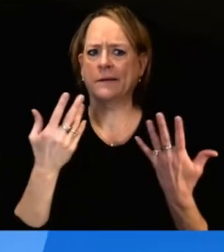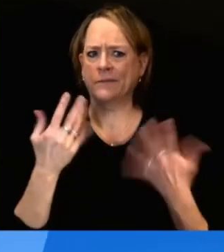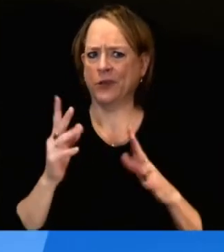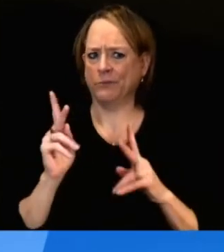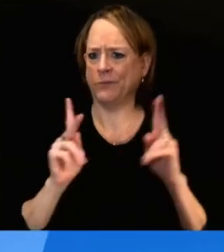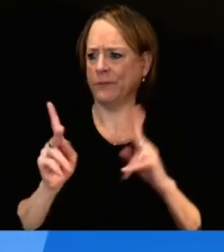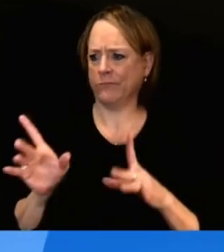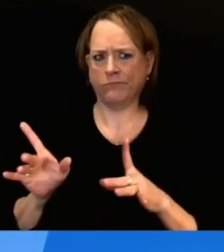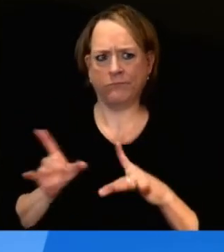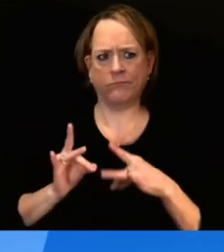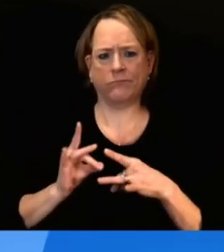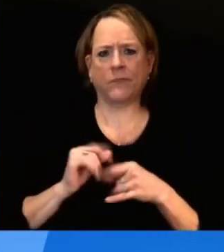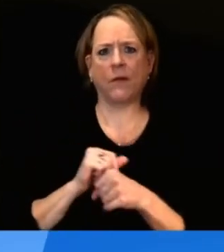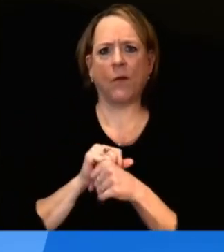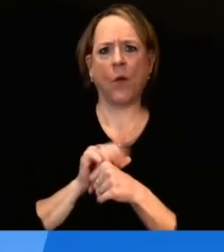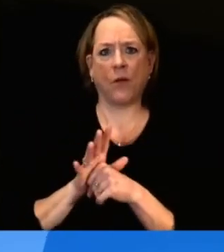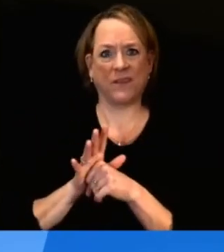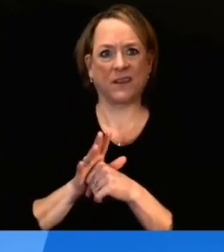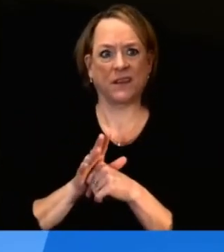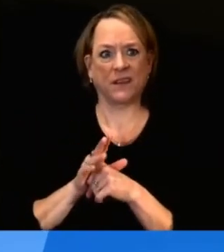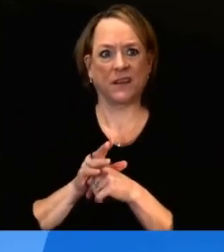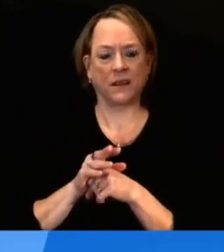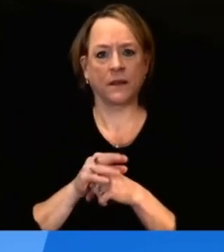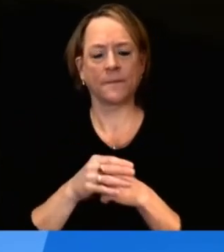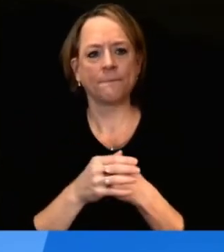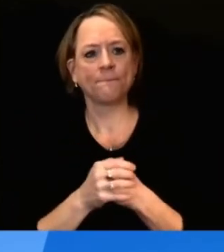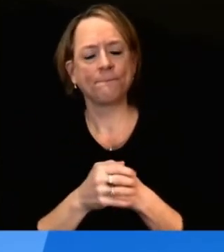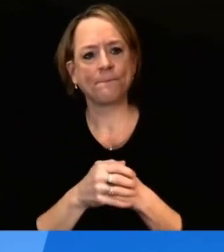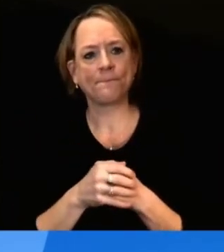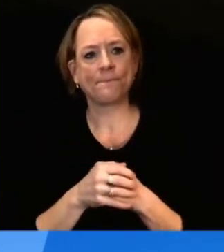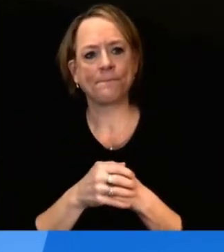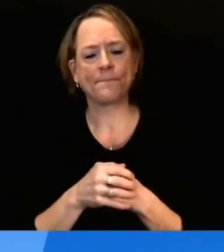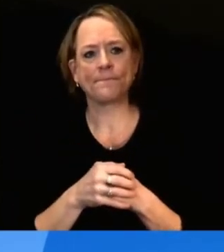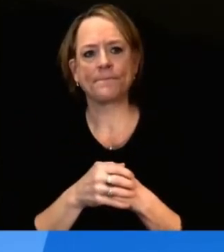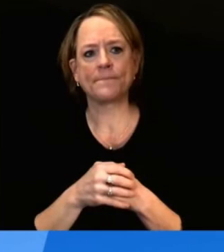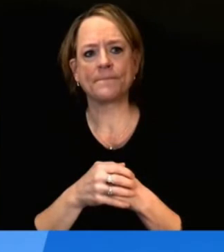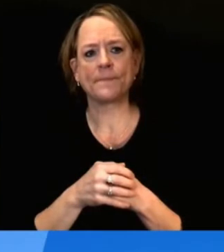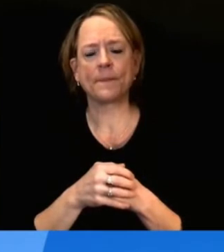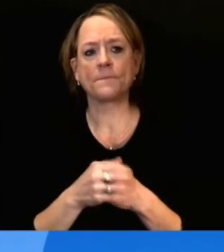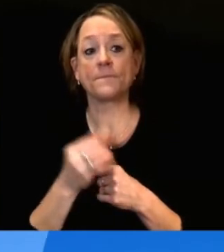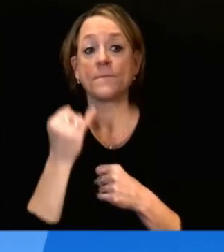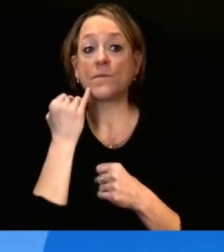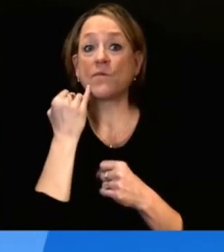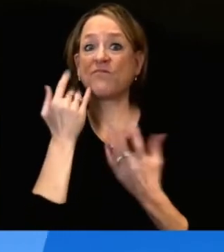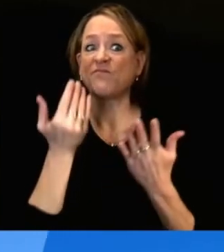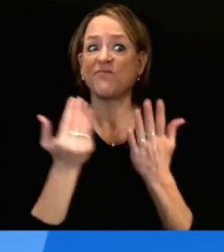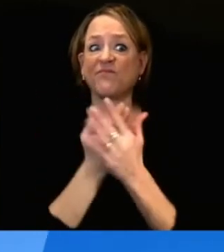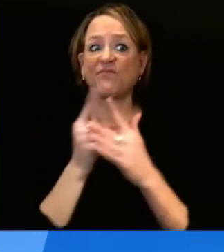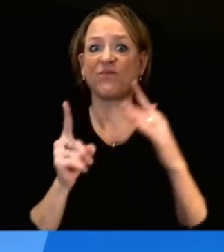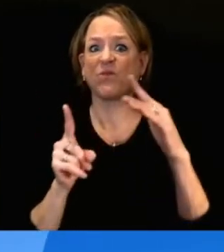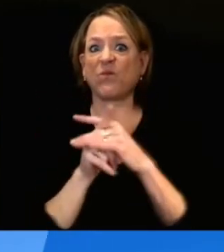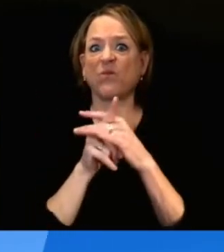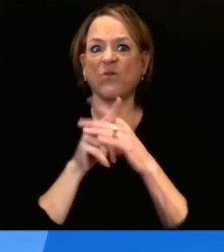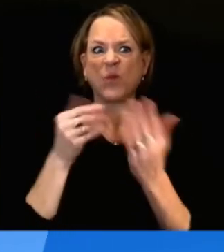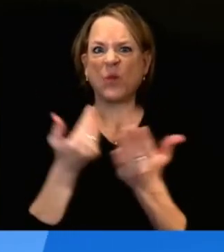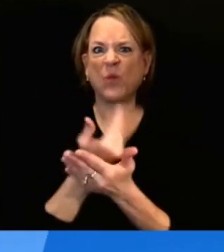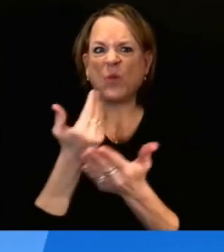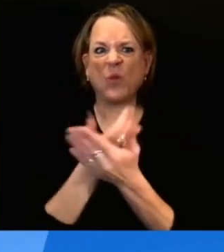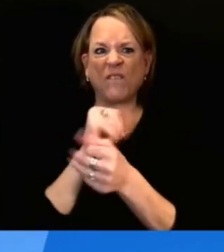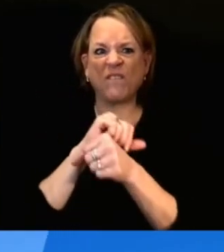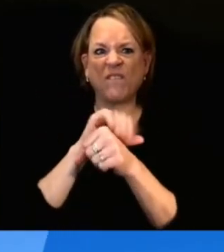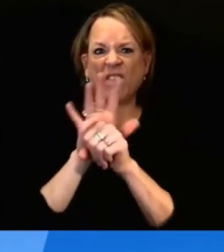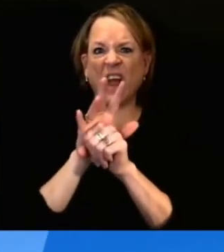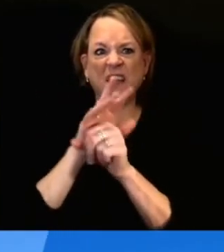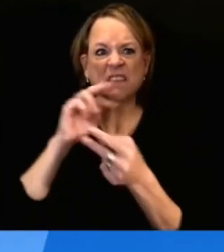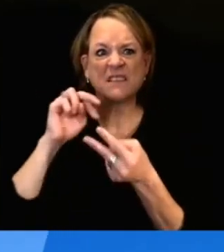looking ahead with a new variant, do you think that enough people will be immune from what's next, or will this just kind